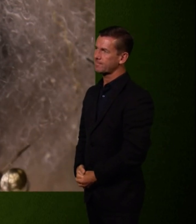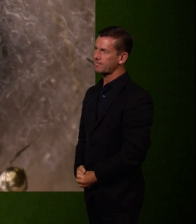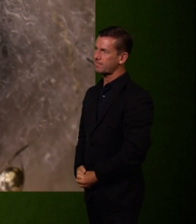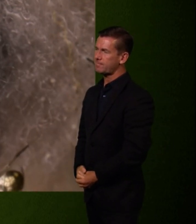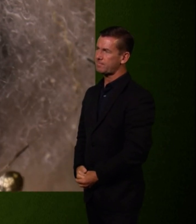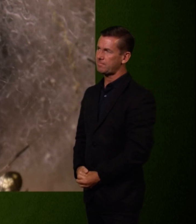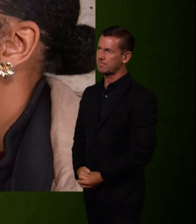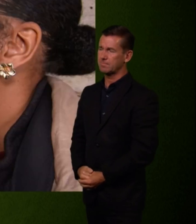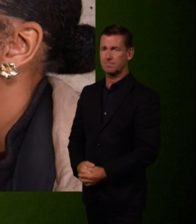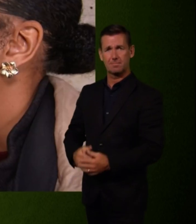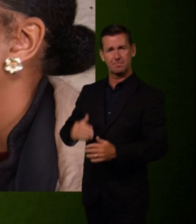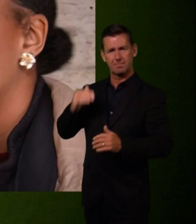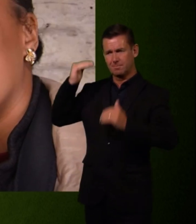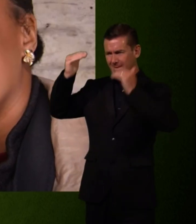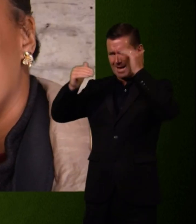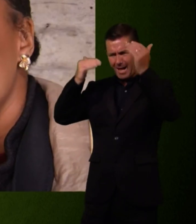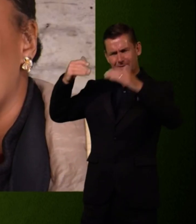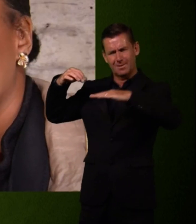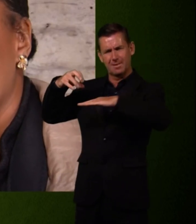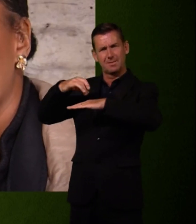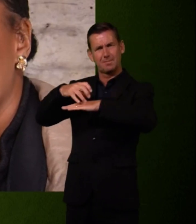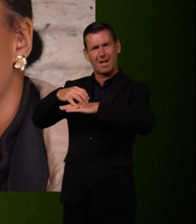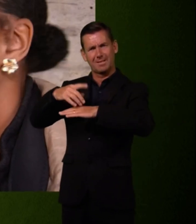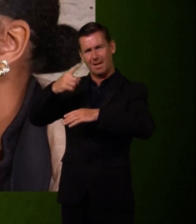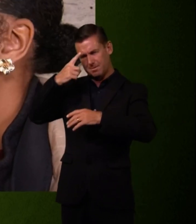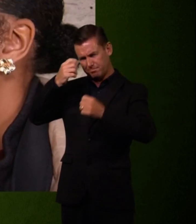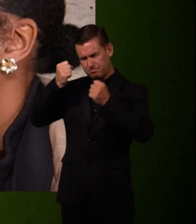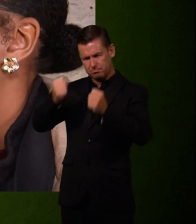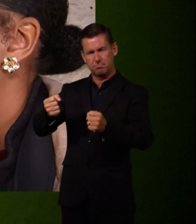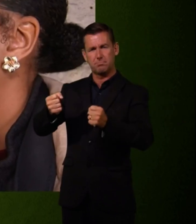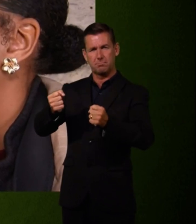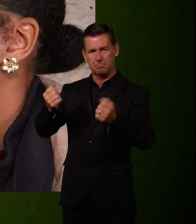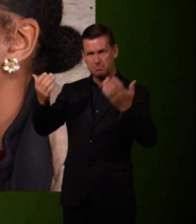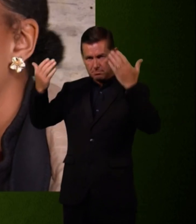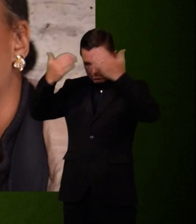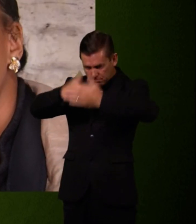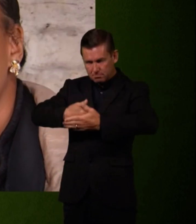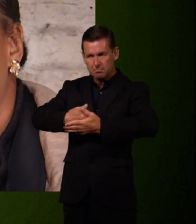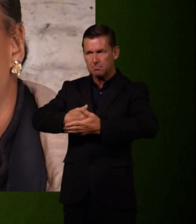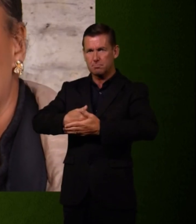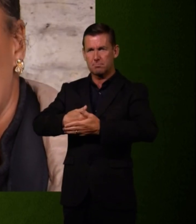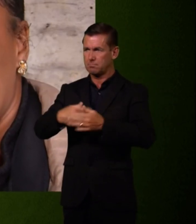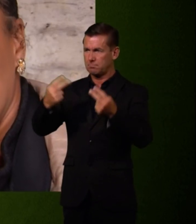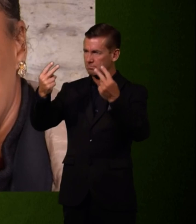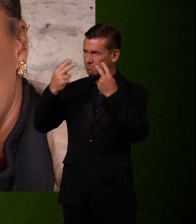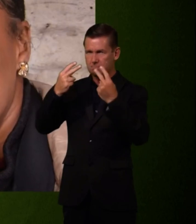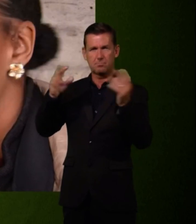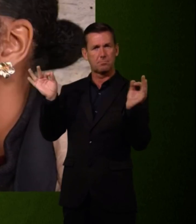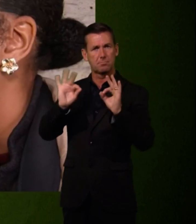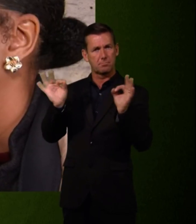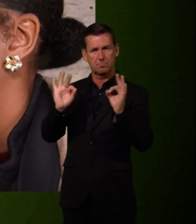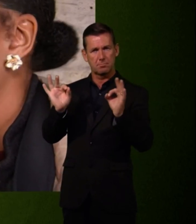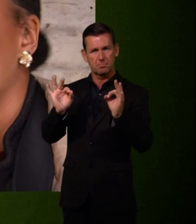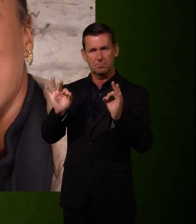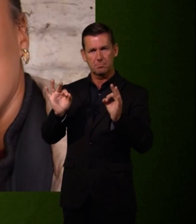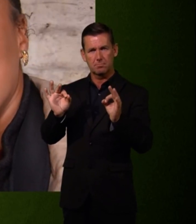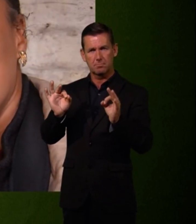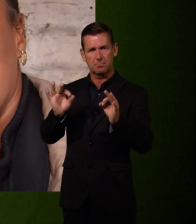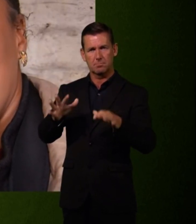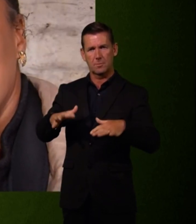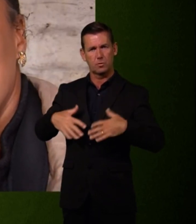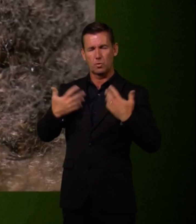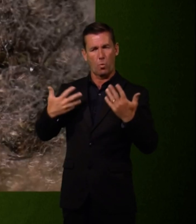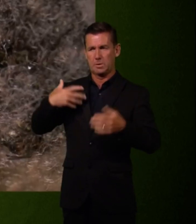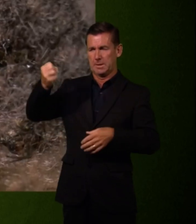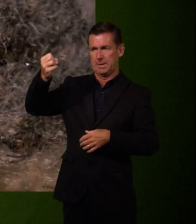Adult spiders exhibit a negative form of phototaxis, meaning that they prefer to stay under the cover of darkness, moving away from sources